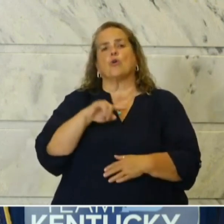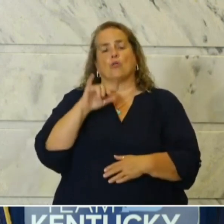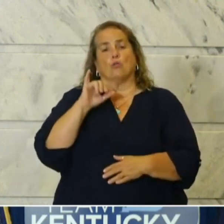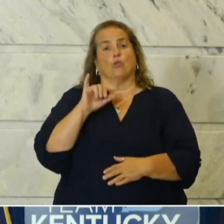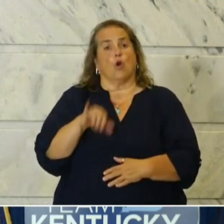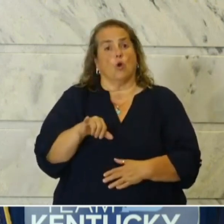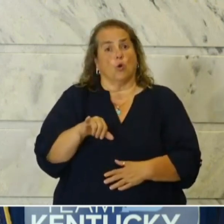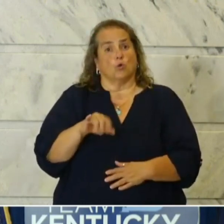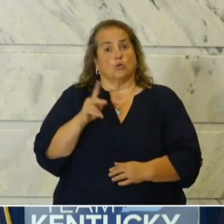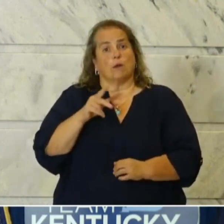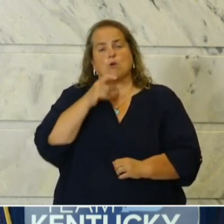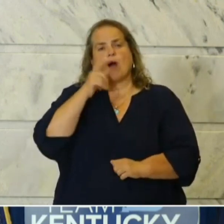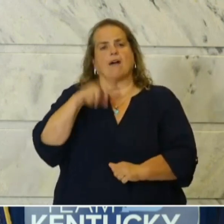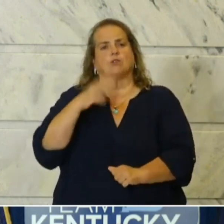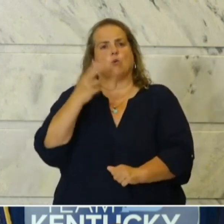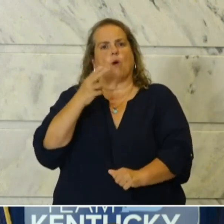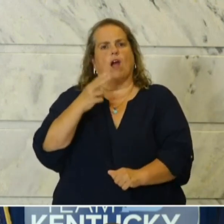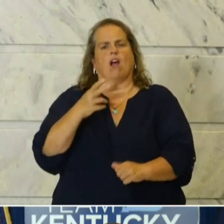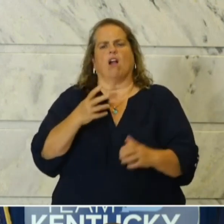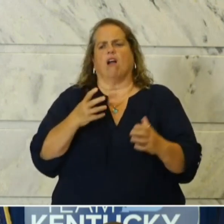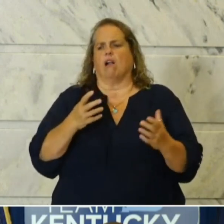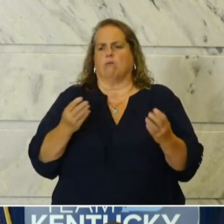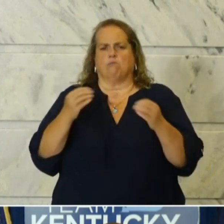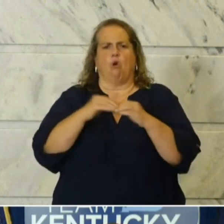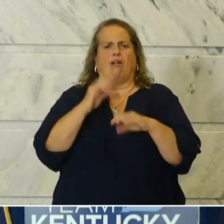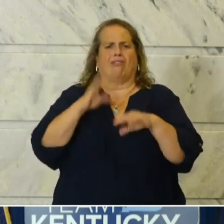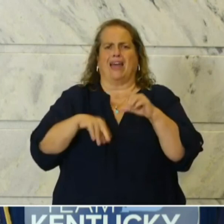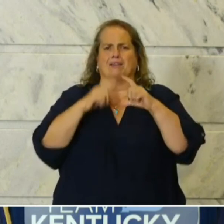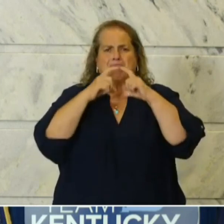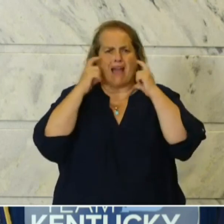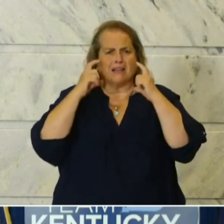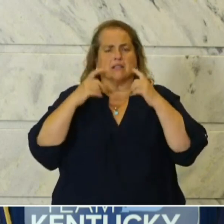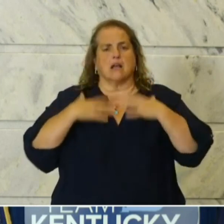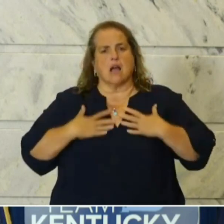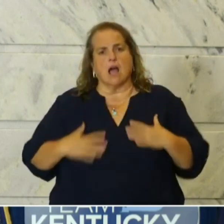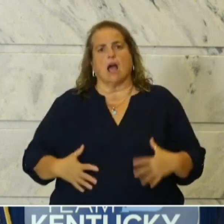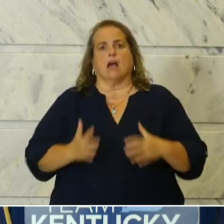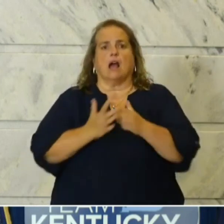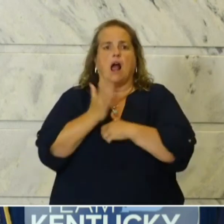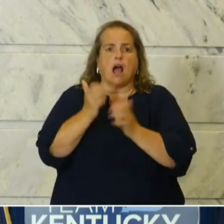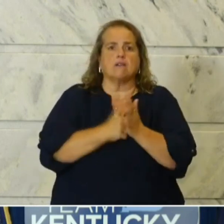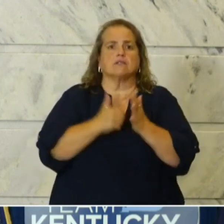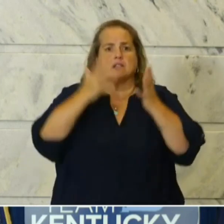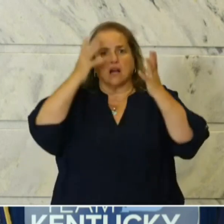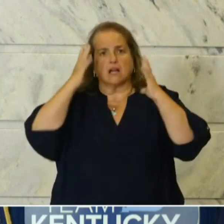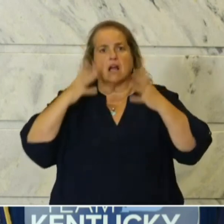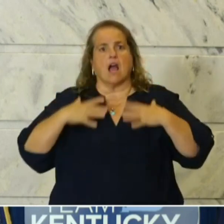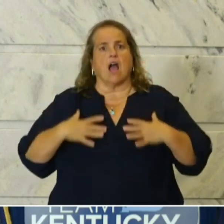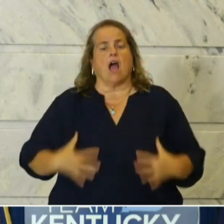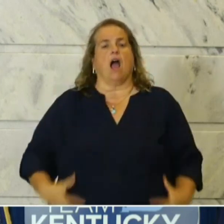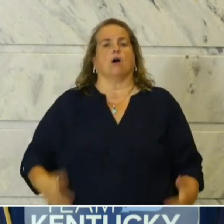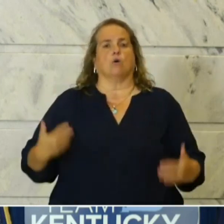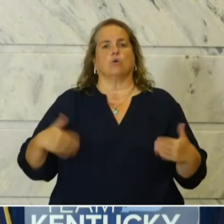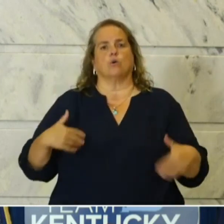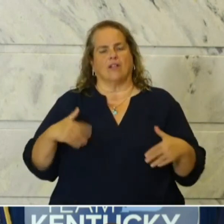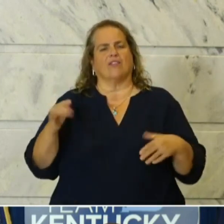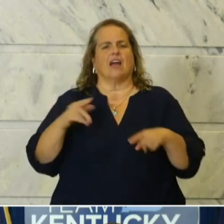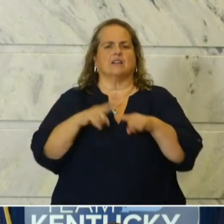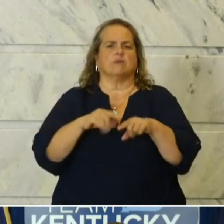that have to wear so much more PPE every day, that are relying on us to do the